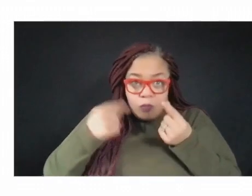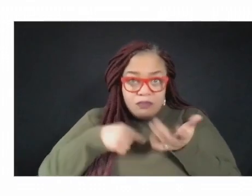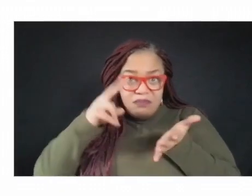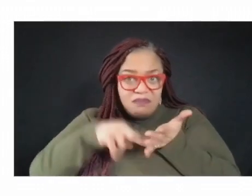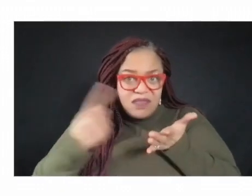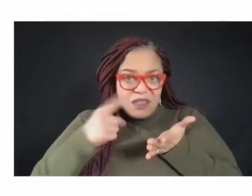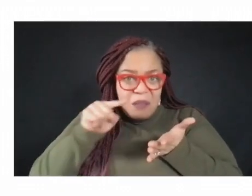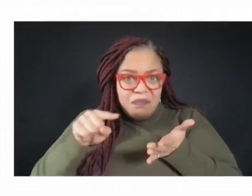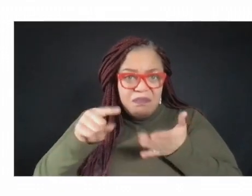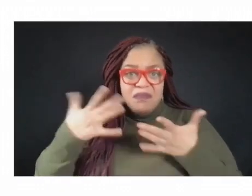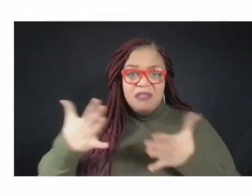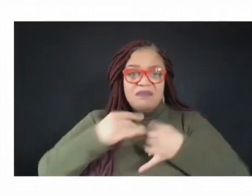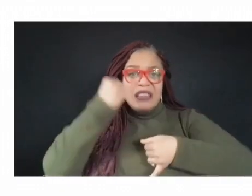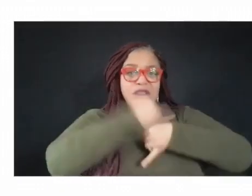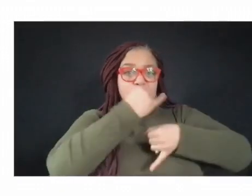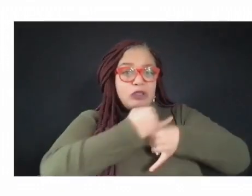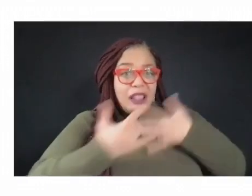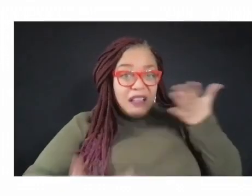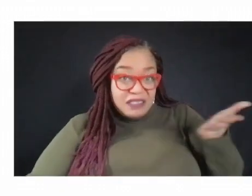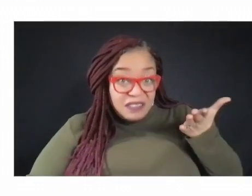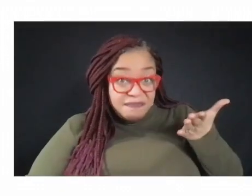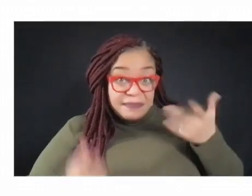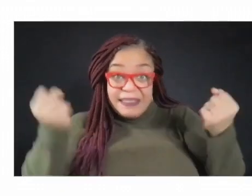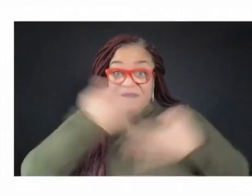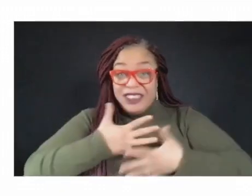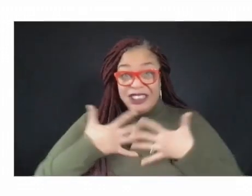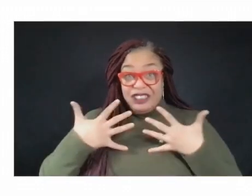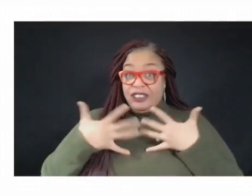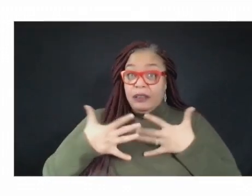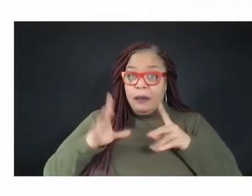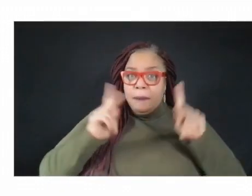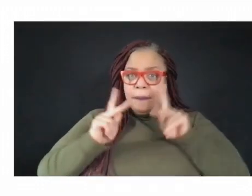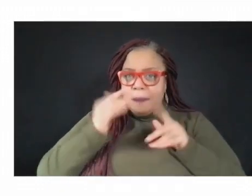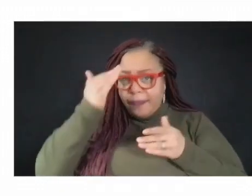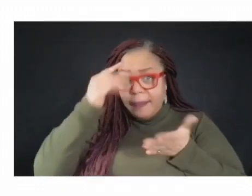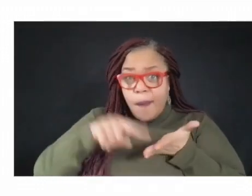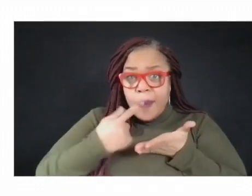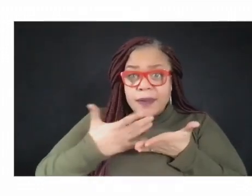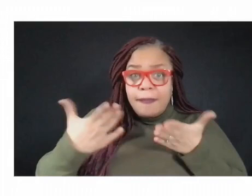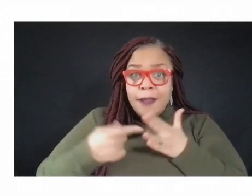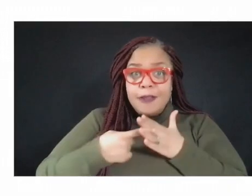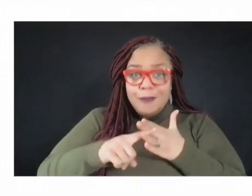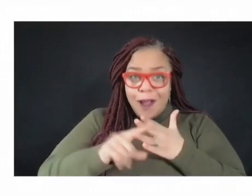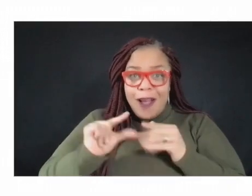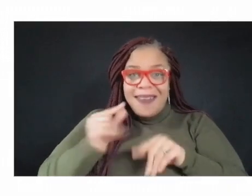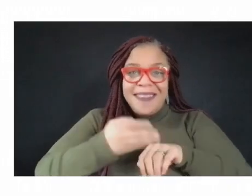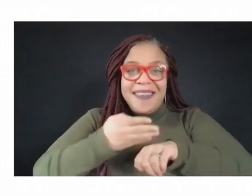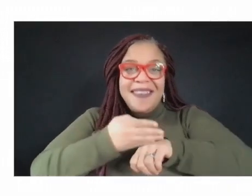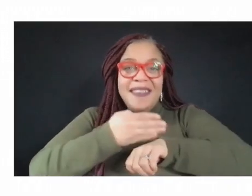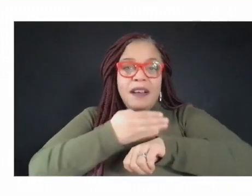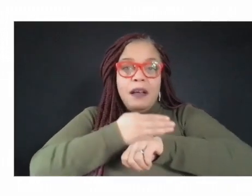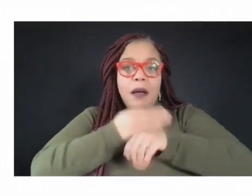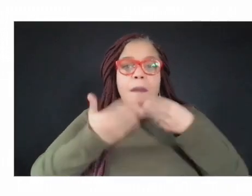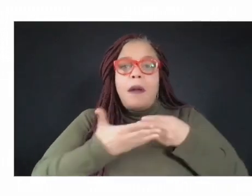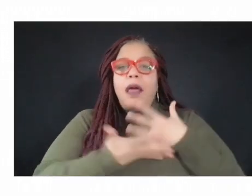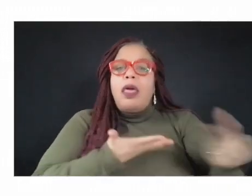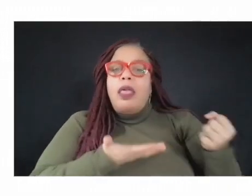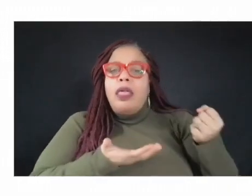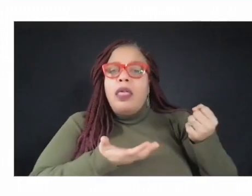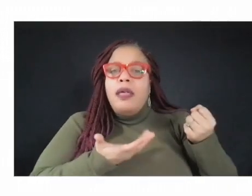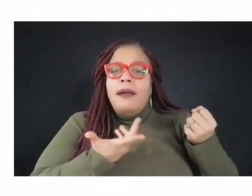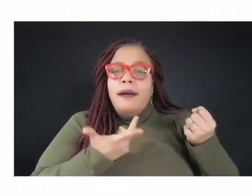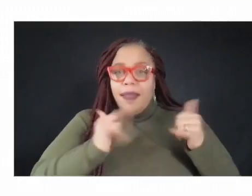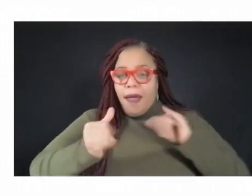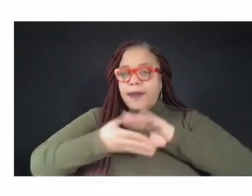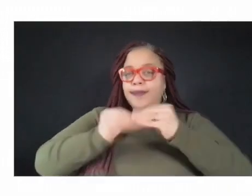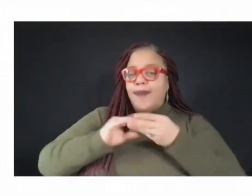bit better, the funding goes away. That's the story of public health. And, we have lots of lessons learned in public health. And one of the worst ones,